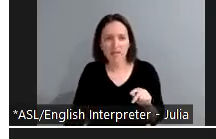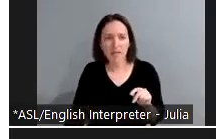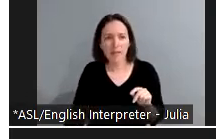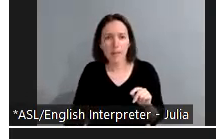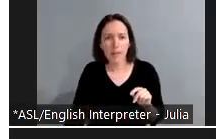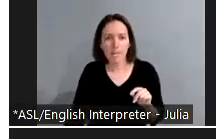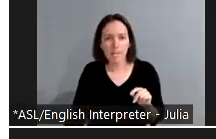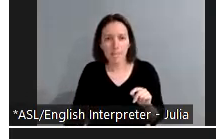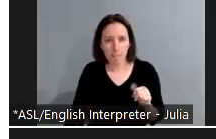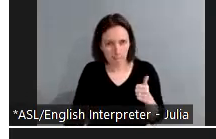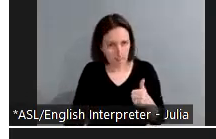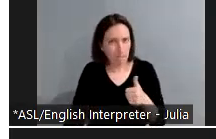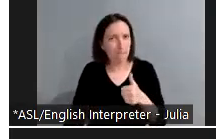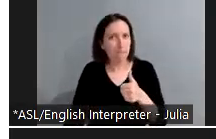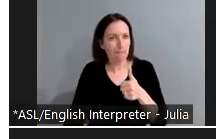This is good.